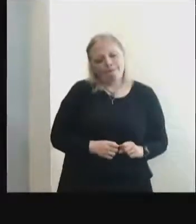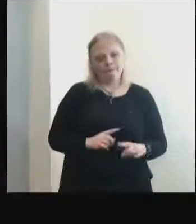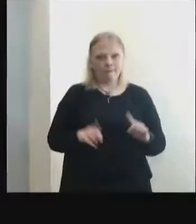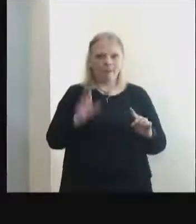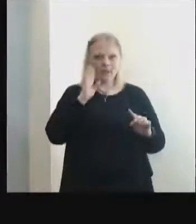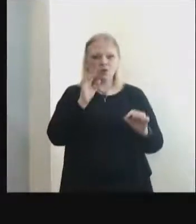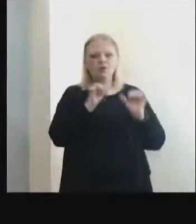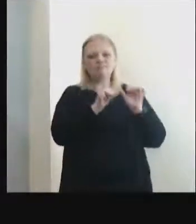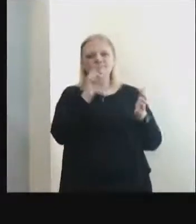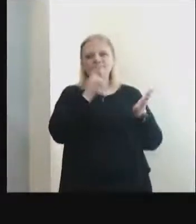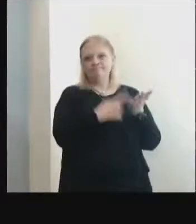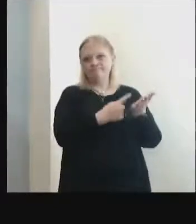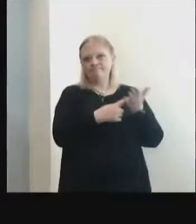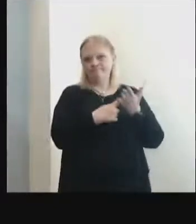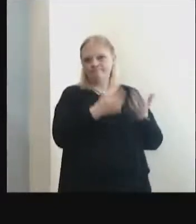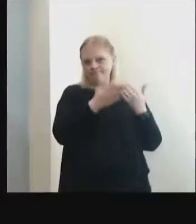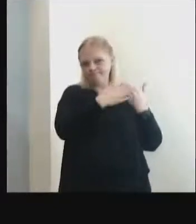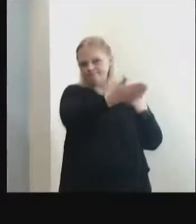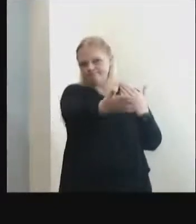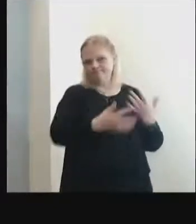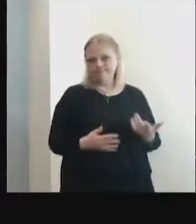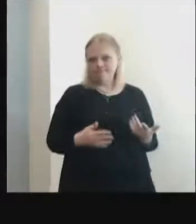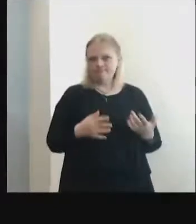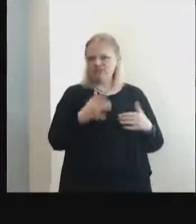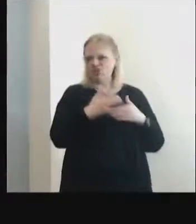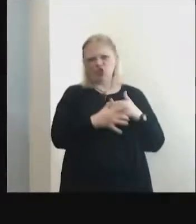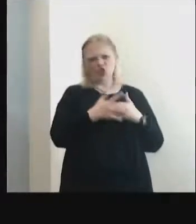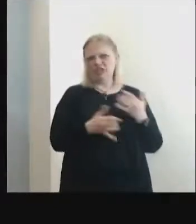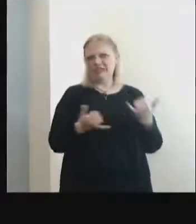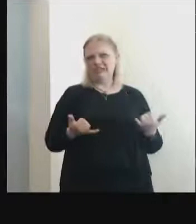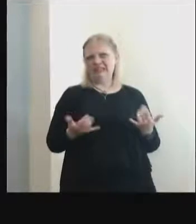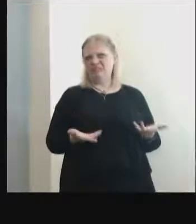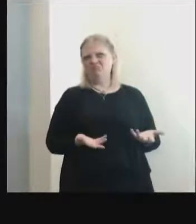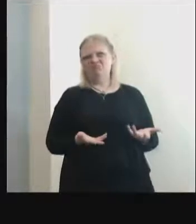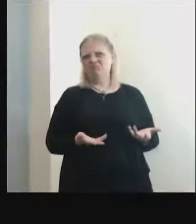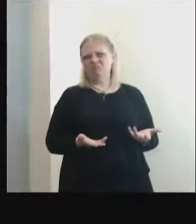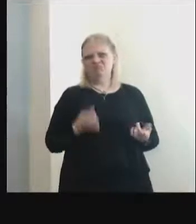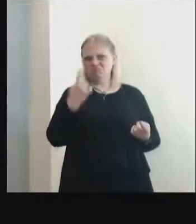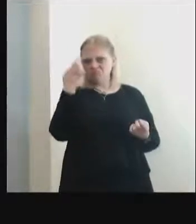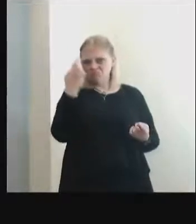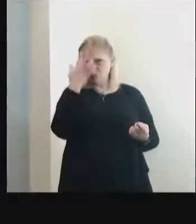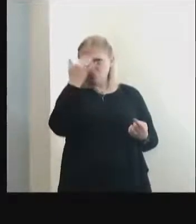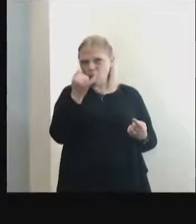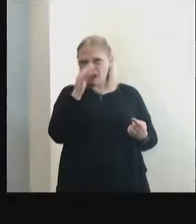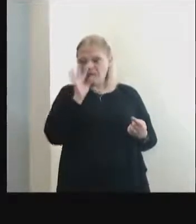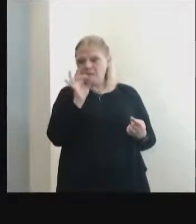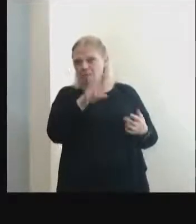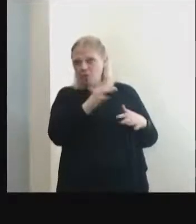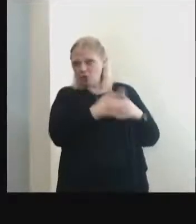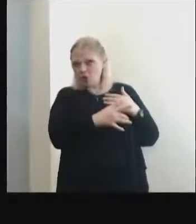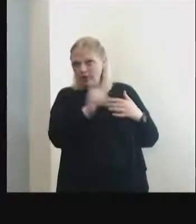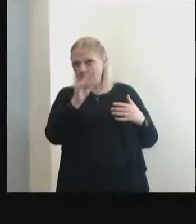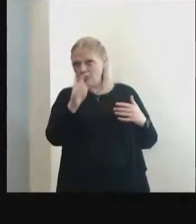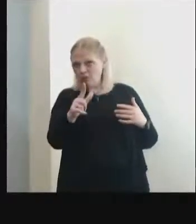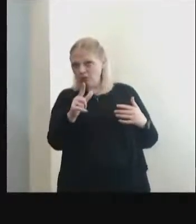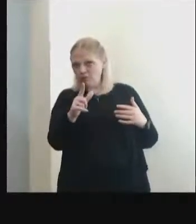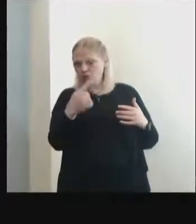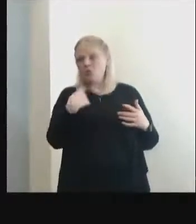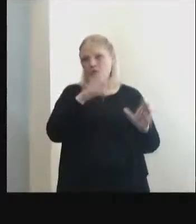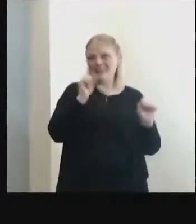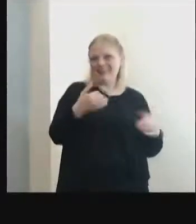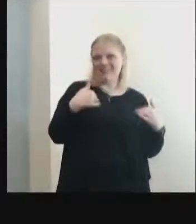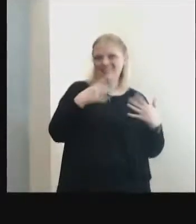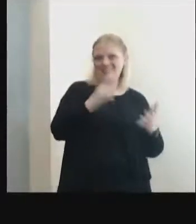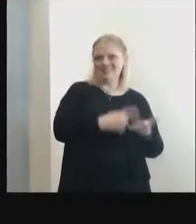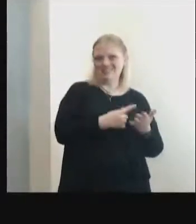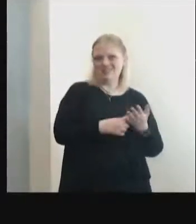be continued discussions as we go forth. It's still pretty early, and one of the reasons why we brought it up early in April was so that we could have these